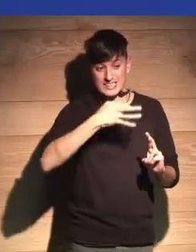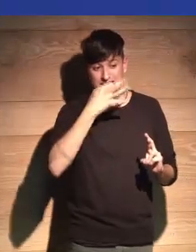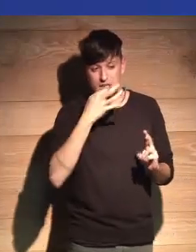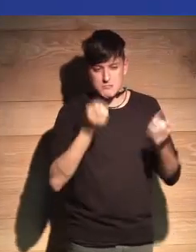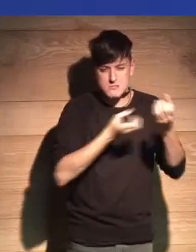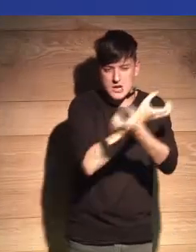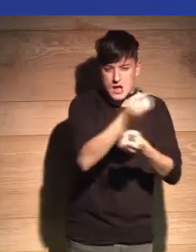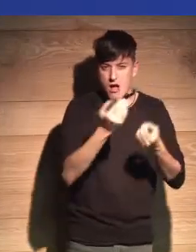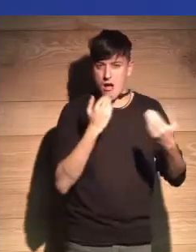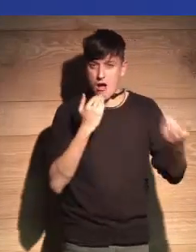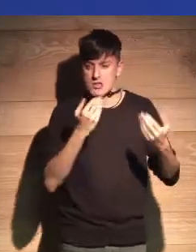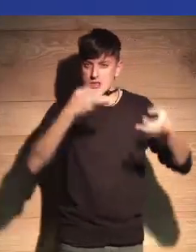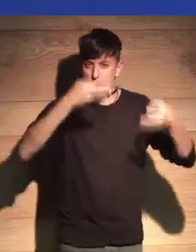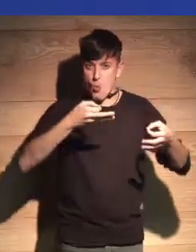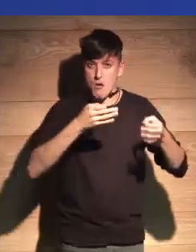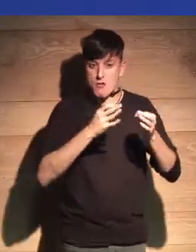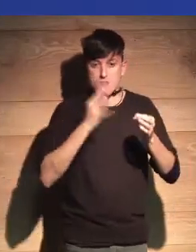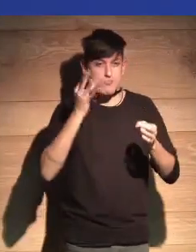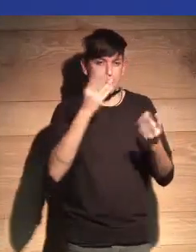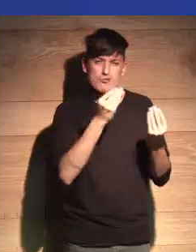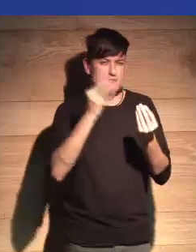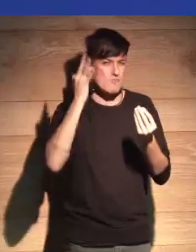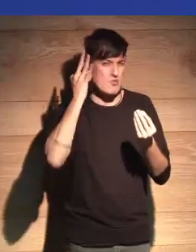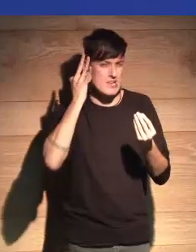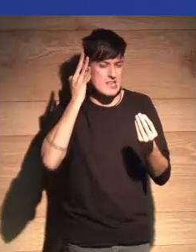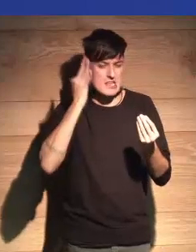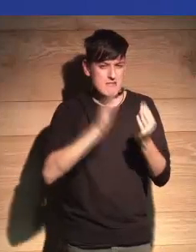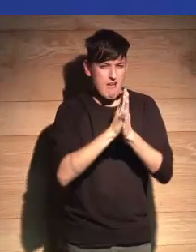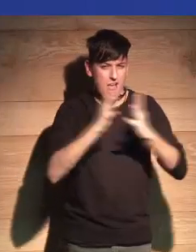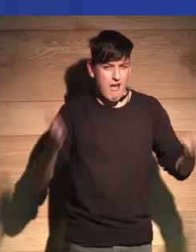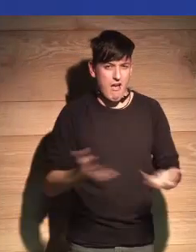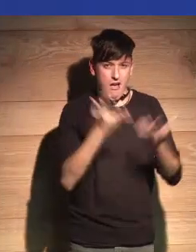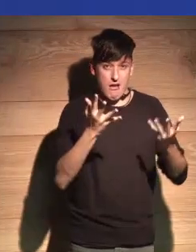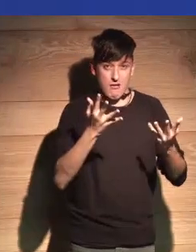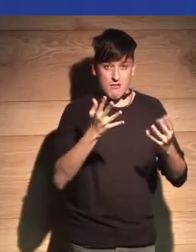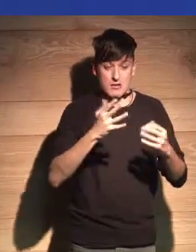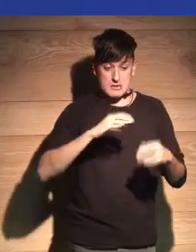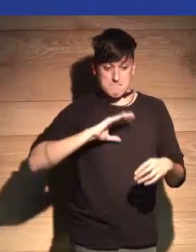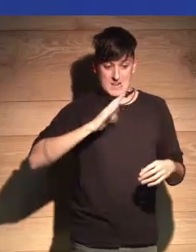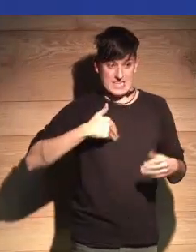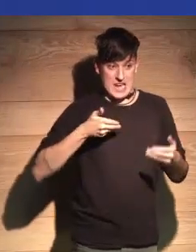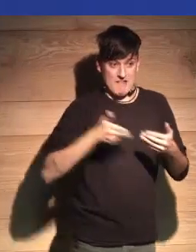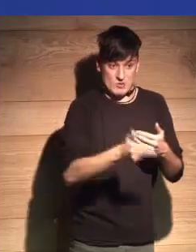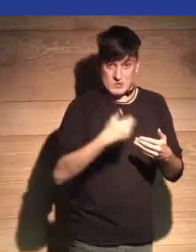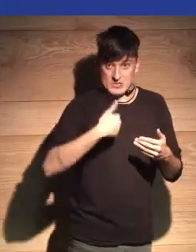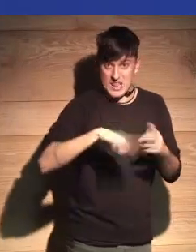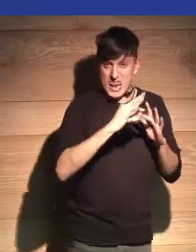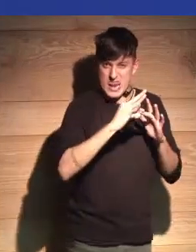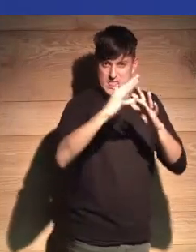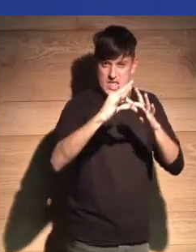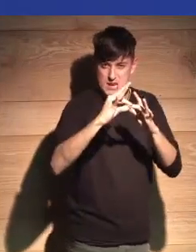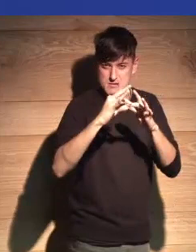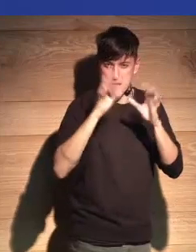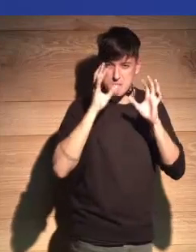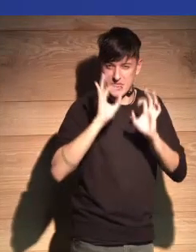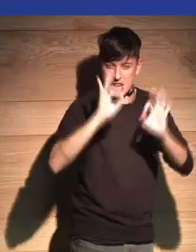on their lives. So today we will talk about women who will become leaders in